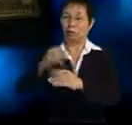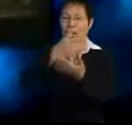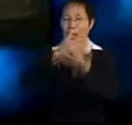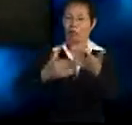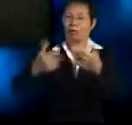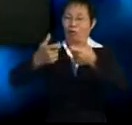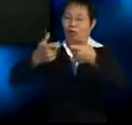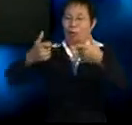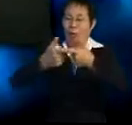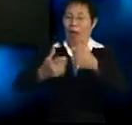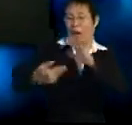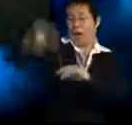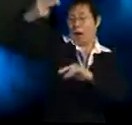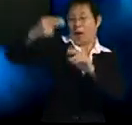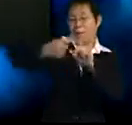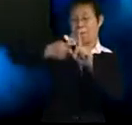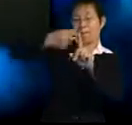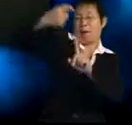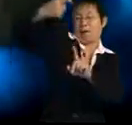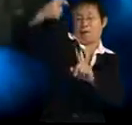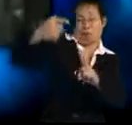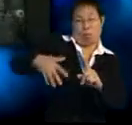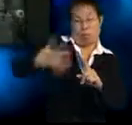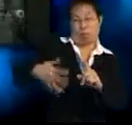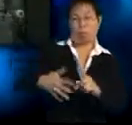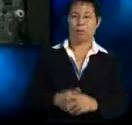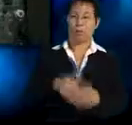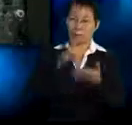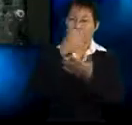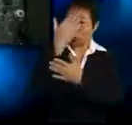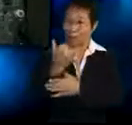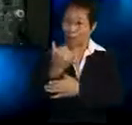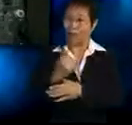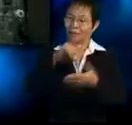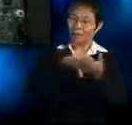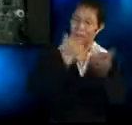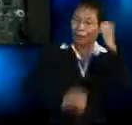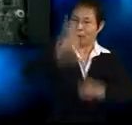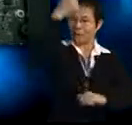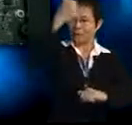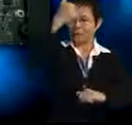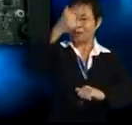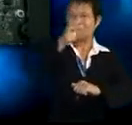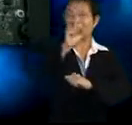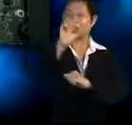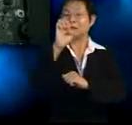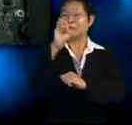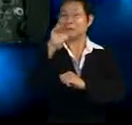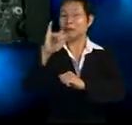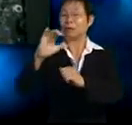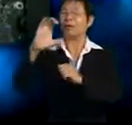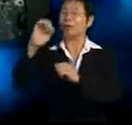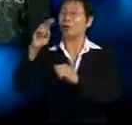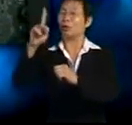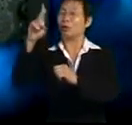semiconductor. It has a high melting point. That is why it is the best available semiconductor in